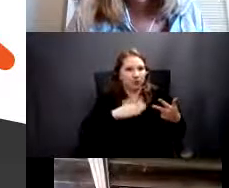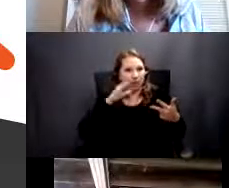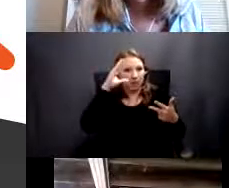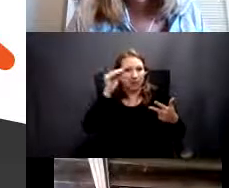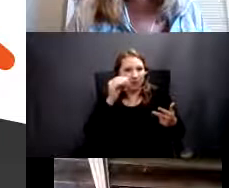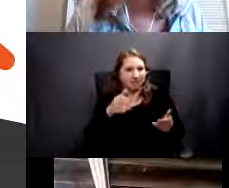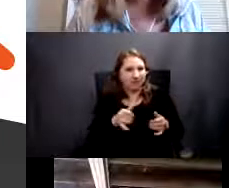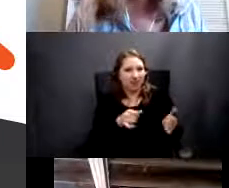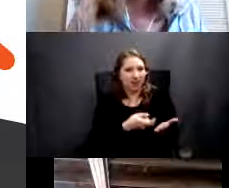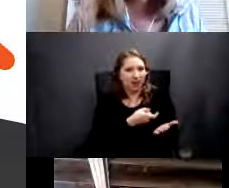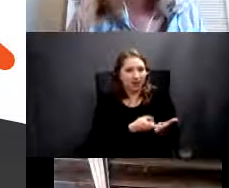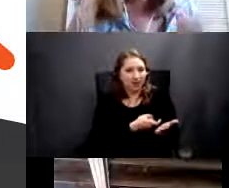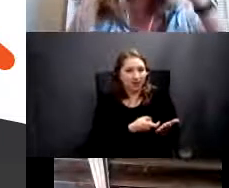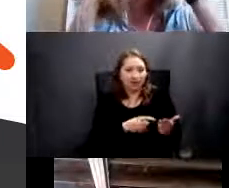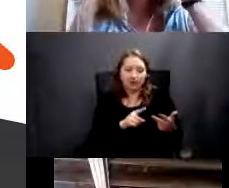prone.